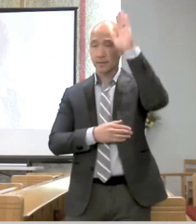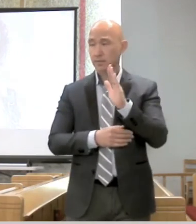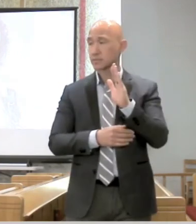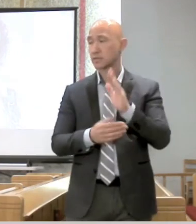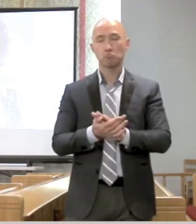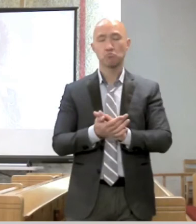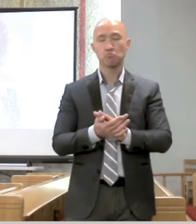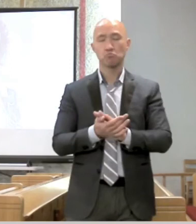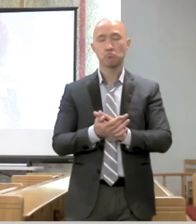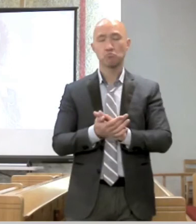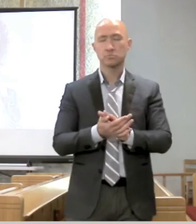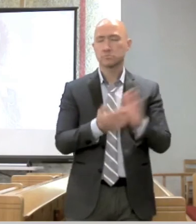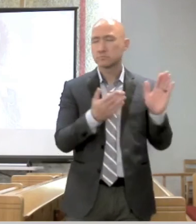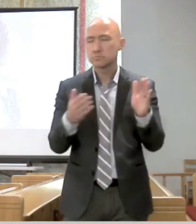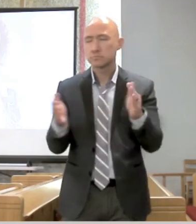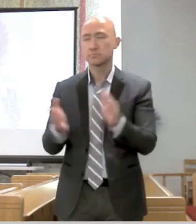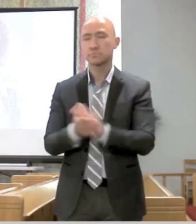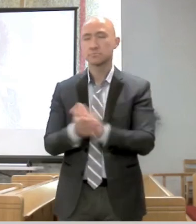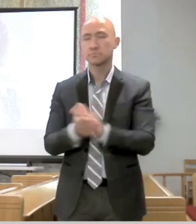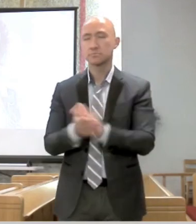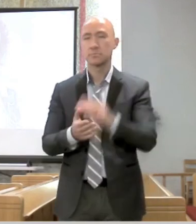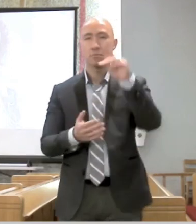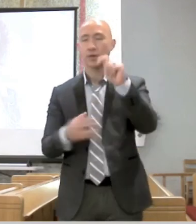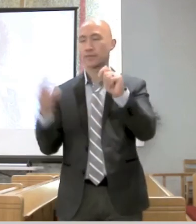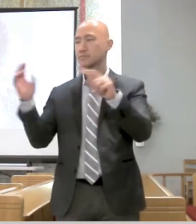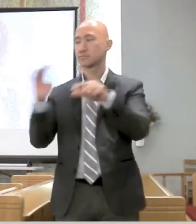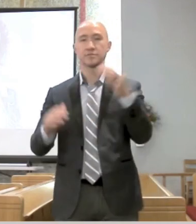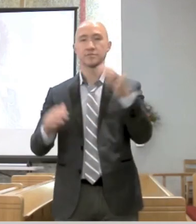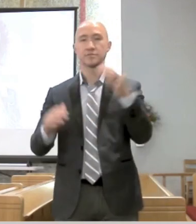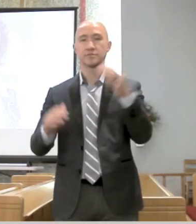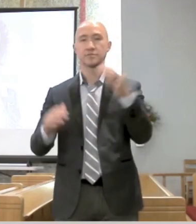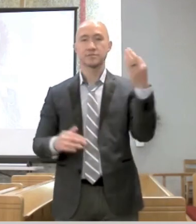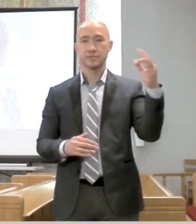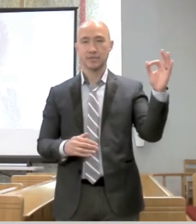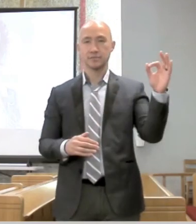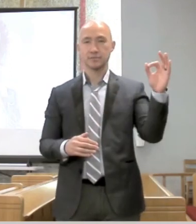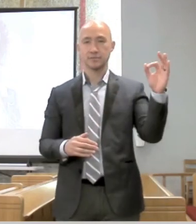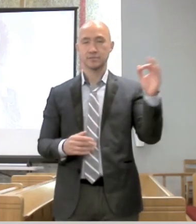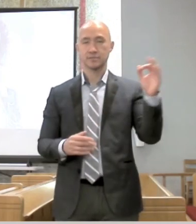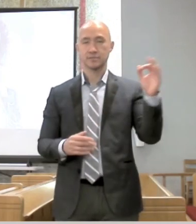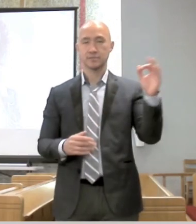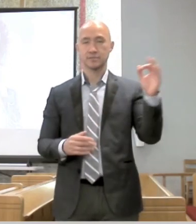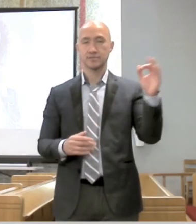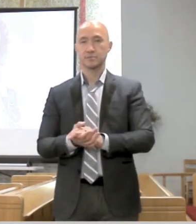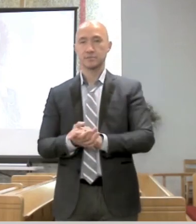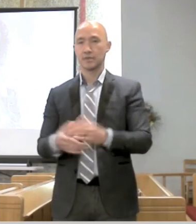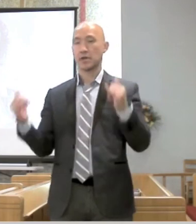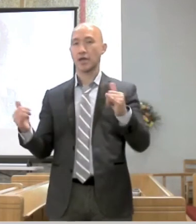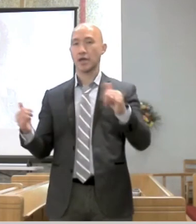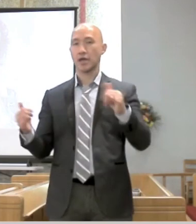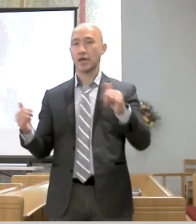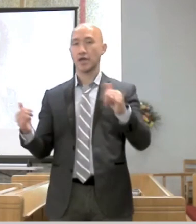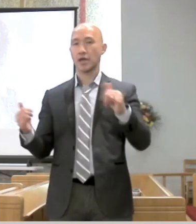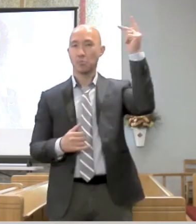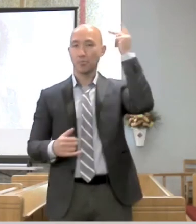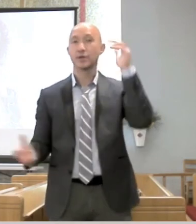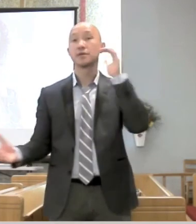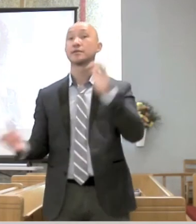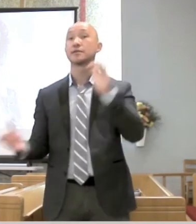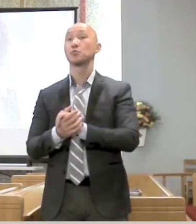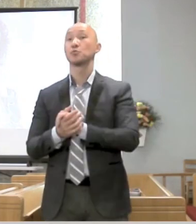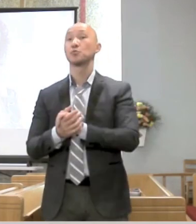of a dream she had. We read about this in Matthew 17:19. And this dream, plus